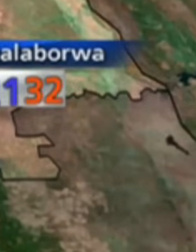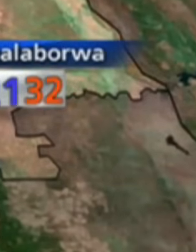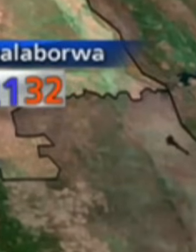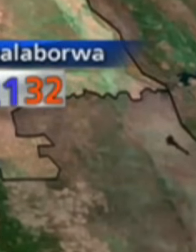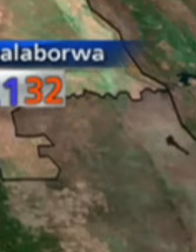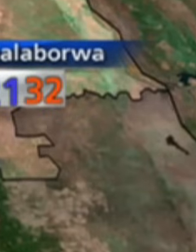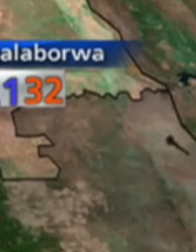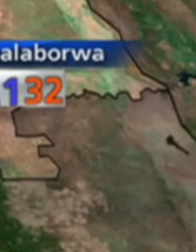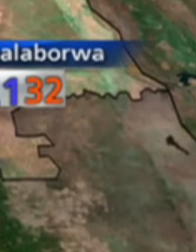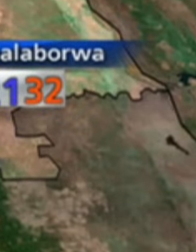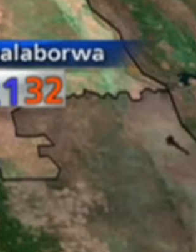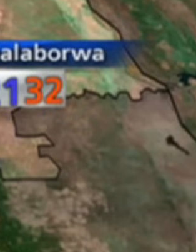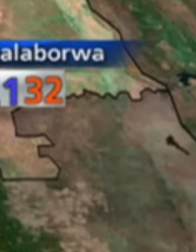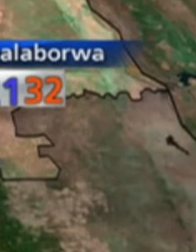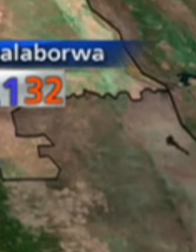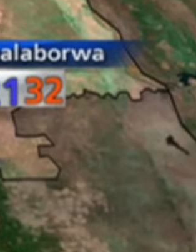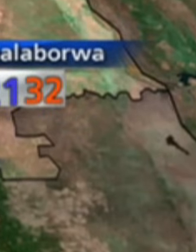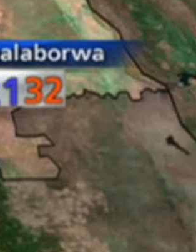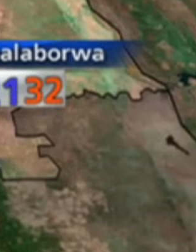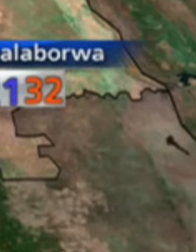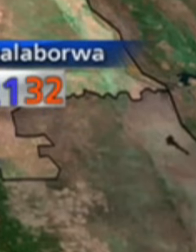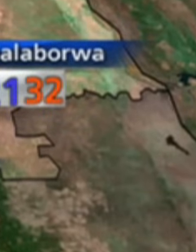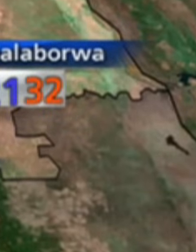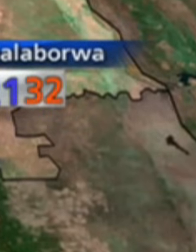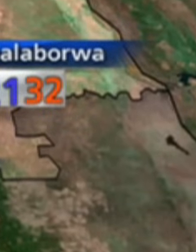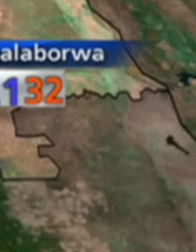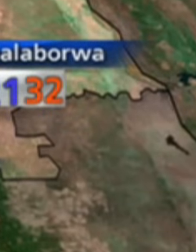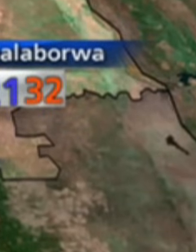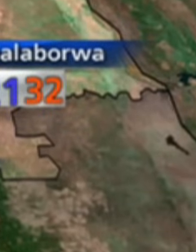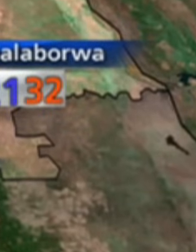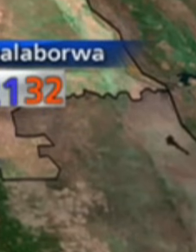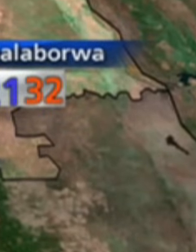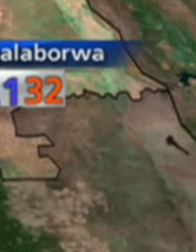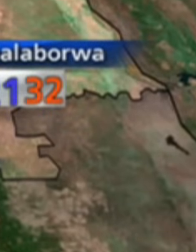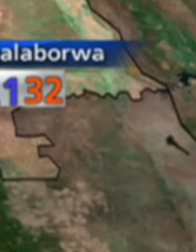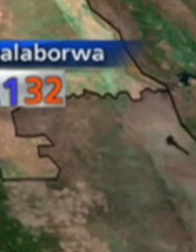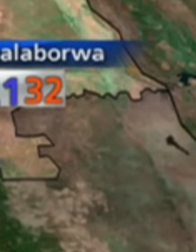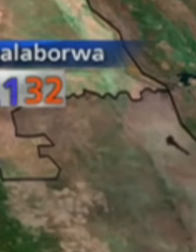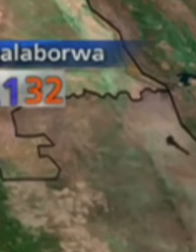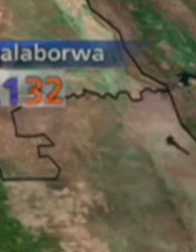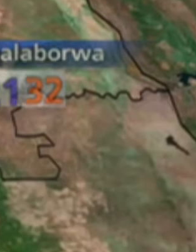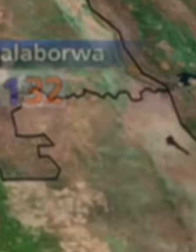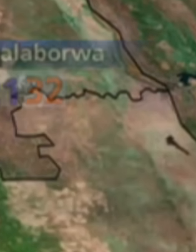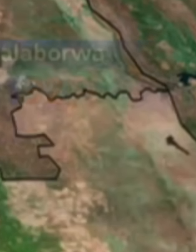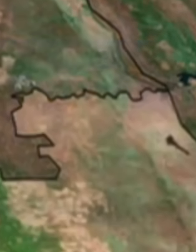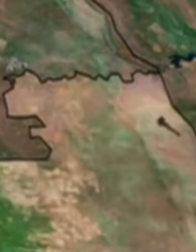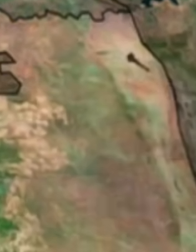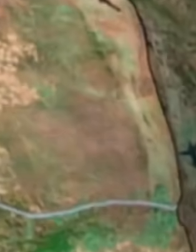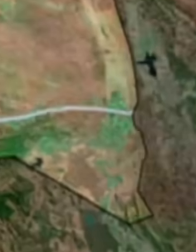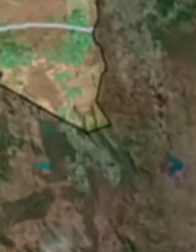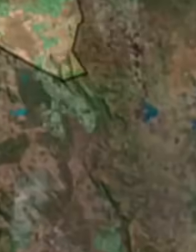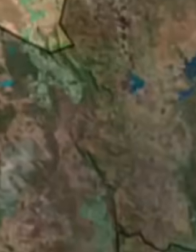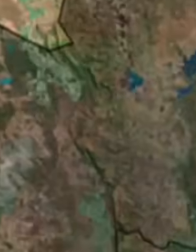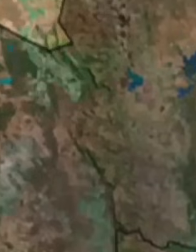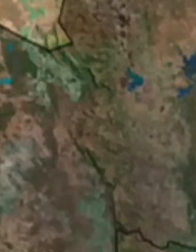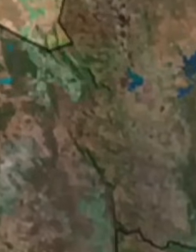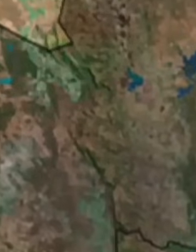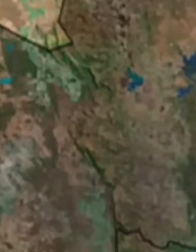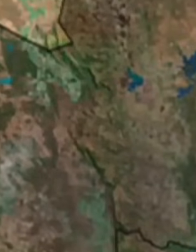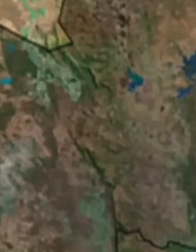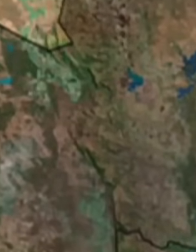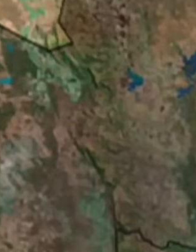ka Mosina le a fišela ka moswane re boletše ka kgonagalo gore maru a ka pharaphara ka go kgetha dibaka go a laetša gore thetše ka dikarolong tša ka Polokwane masompedi-šupa wena le go